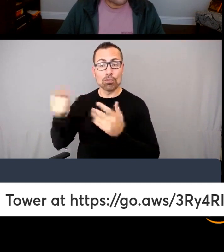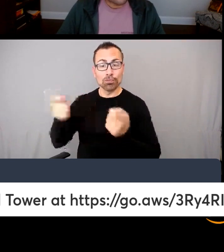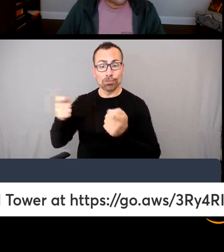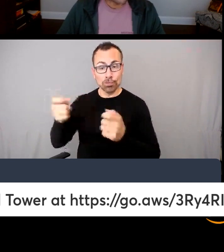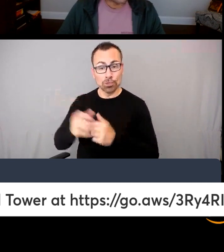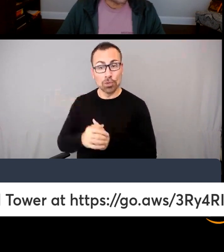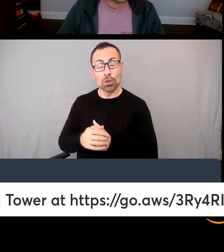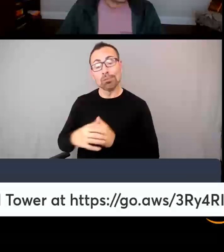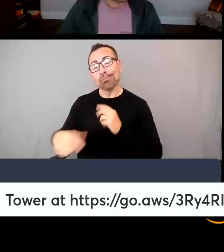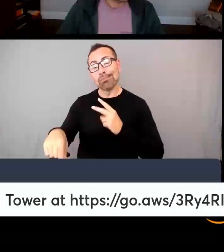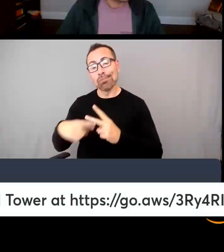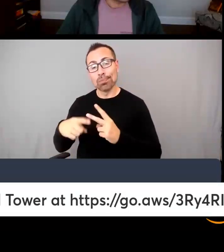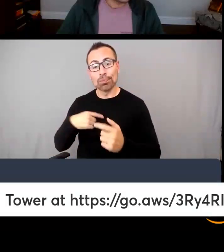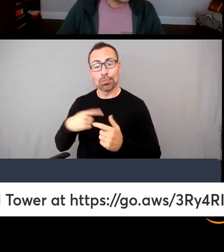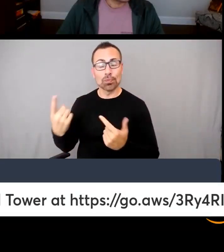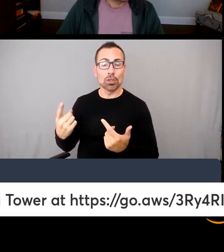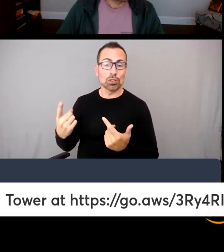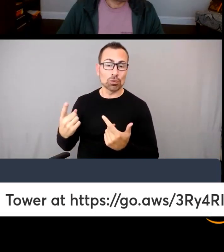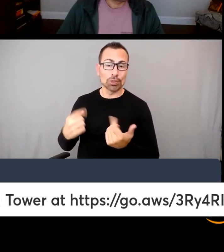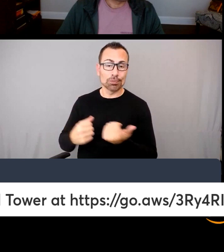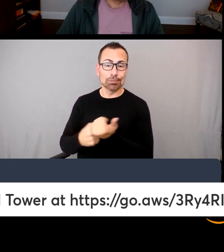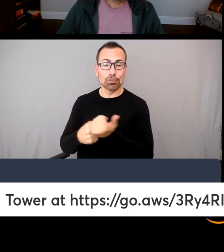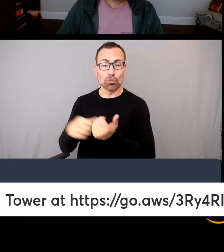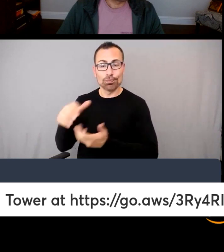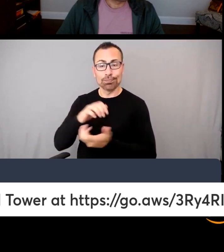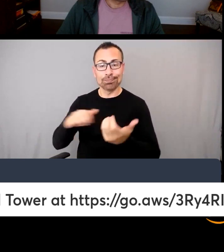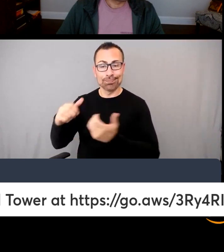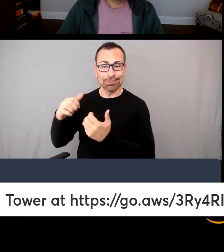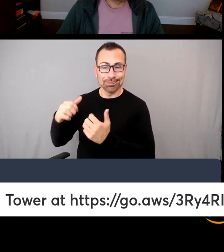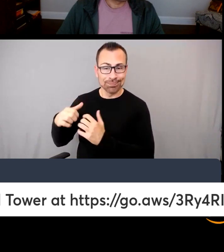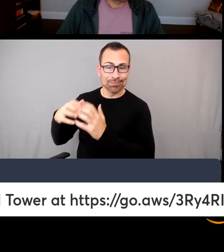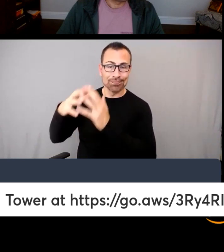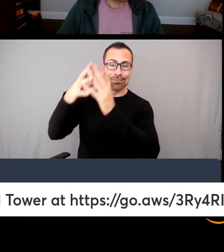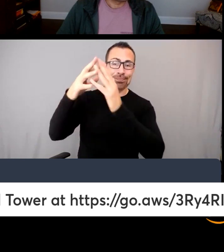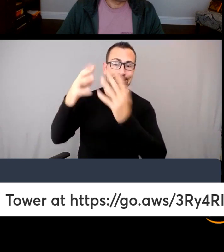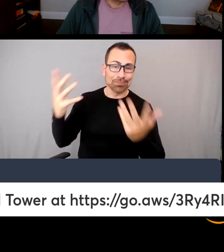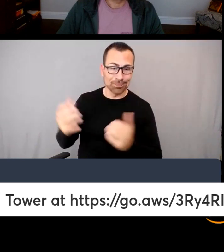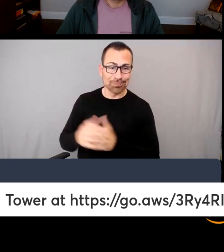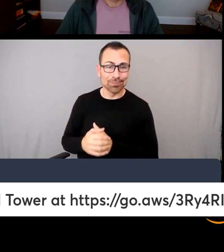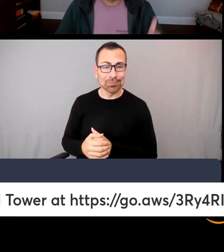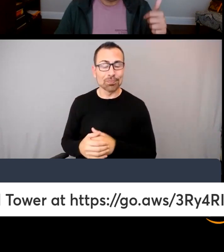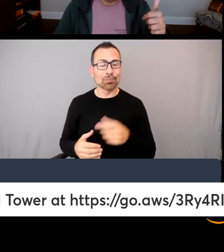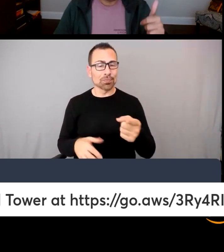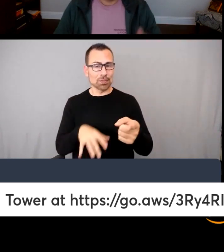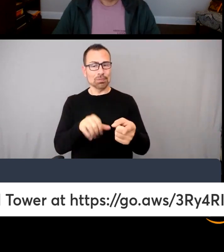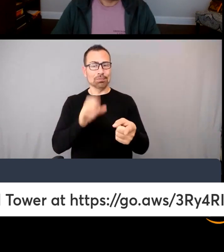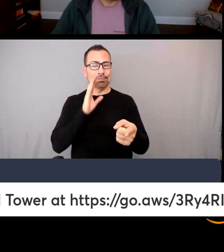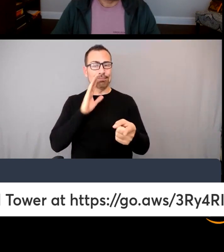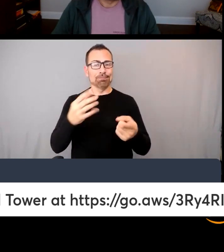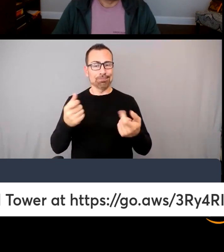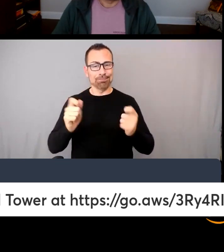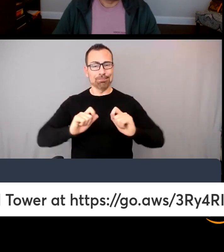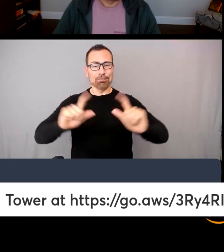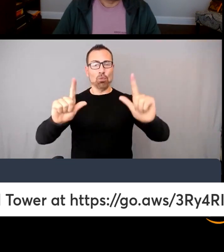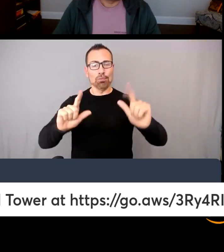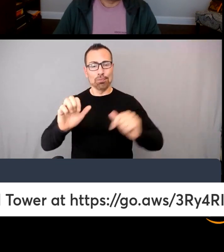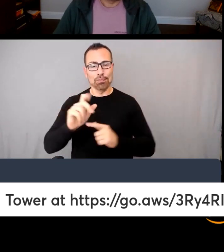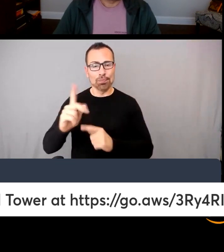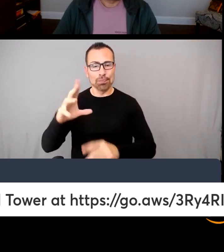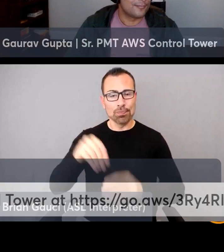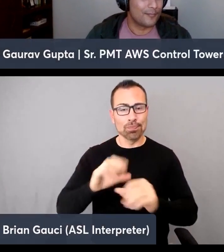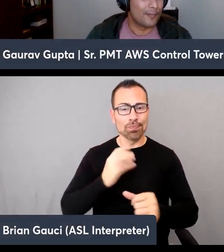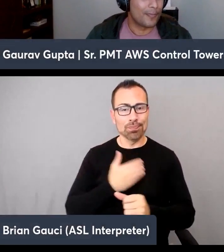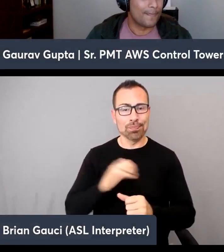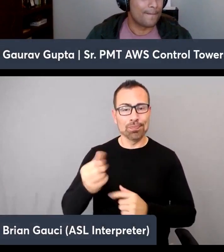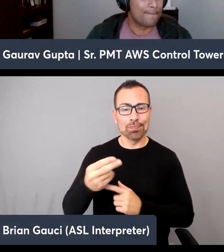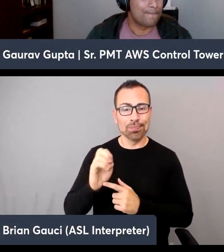support CloudFormation resources for controls deployment. Awesome. And yeah, we'll post some links on the Twitch channel. Thank you. Cool. Thanks,